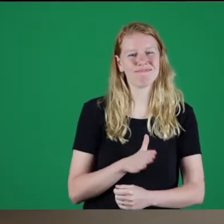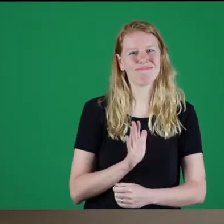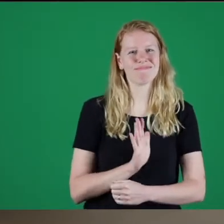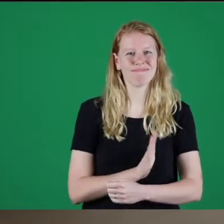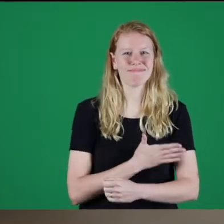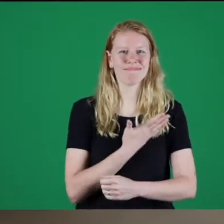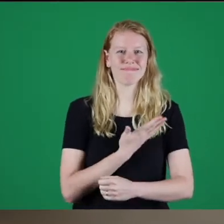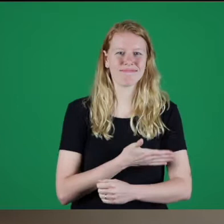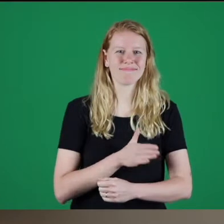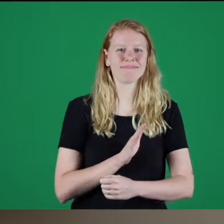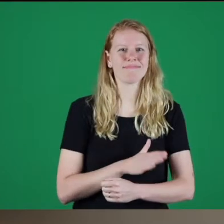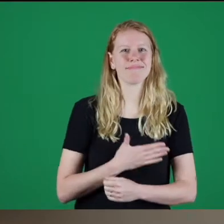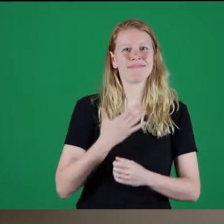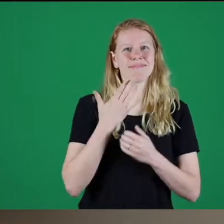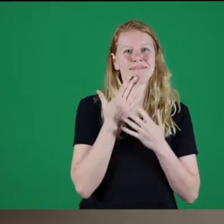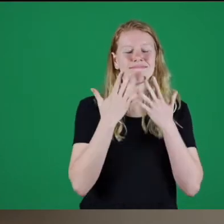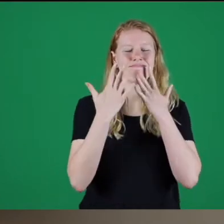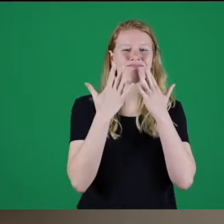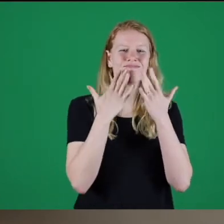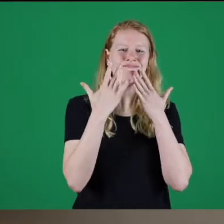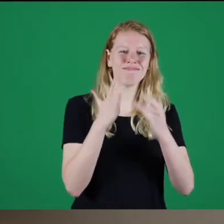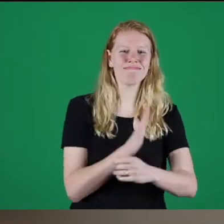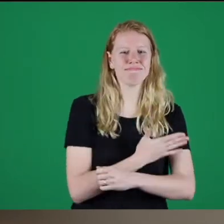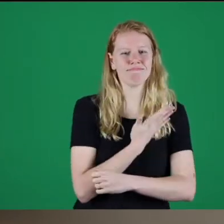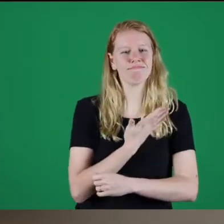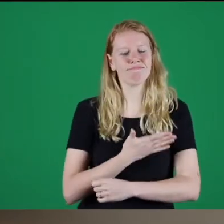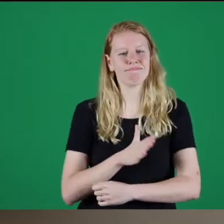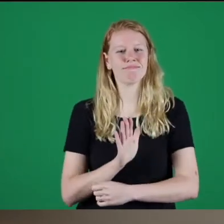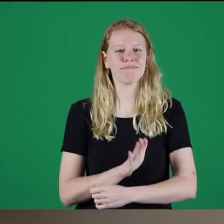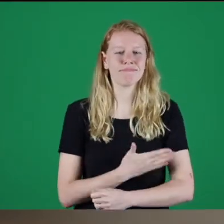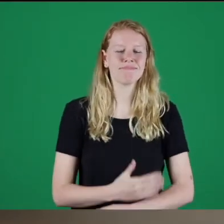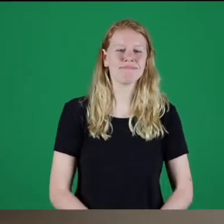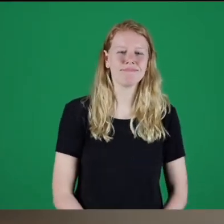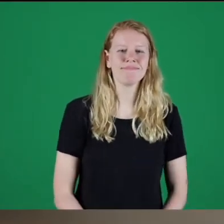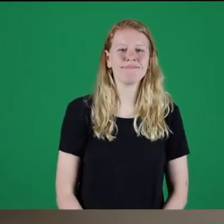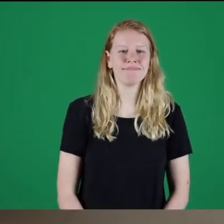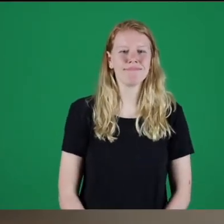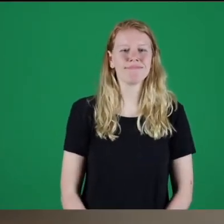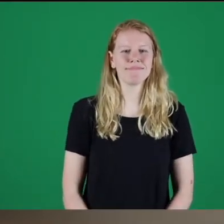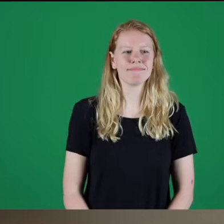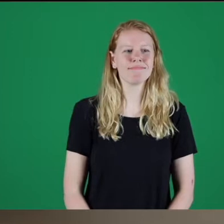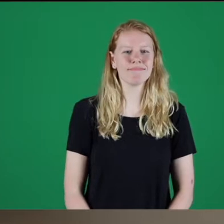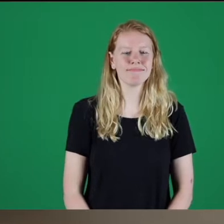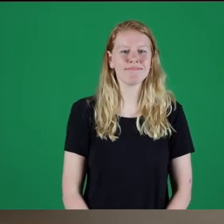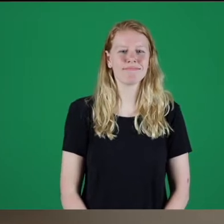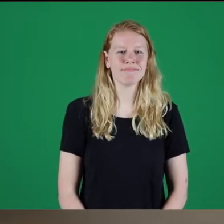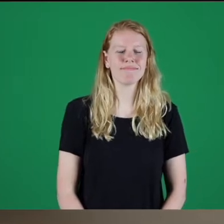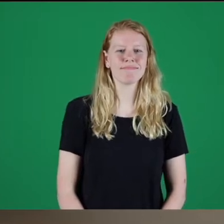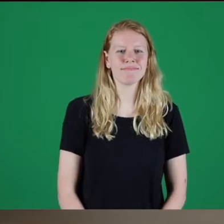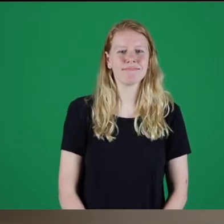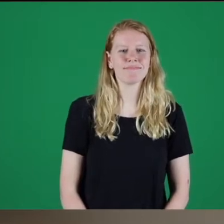Nadiara mugomina kude kuyarila. Na kuyara mugomina